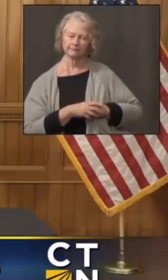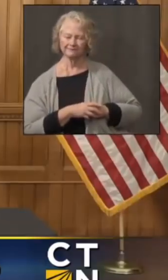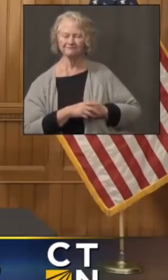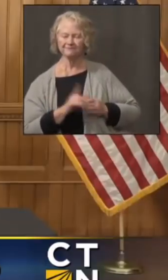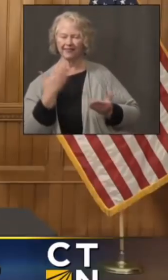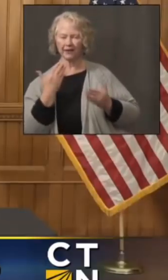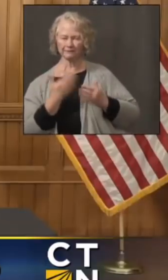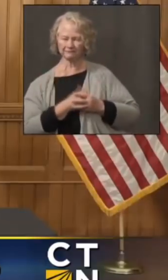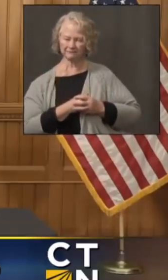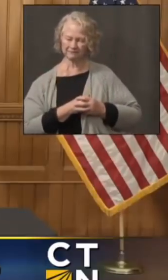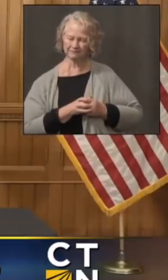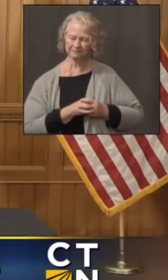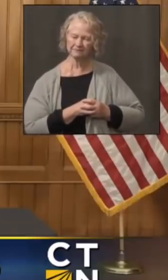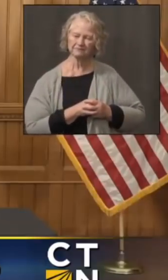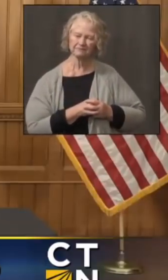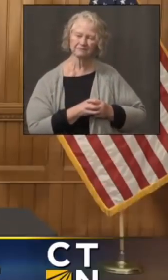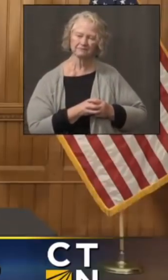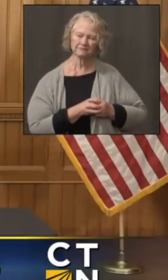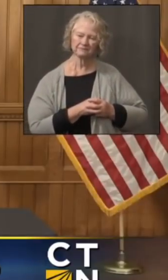everybody.